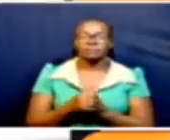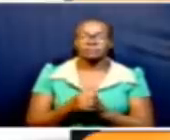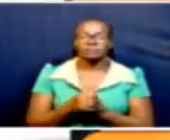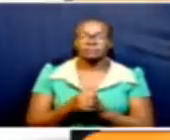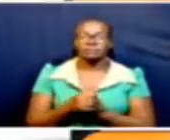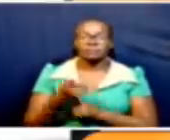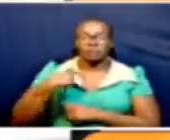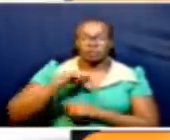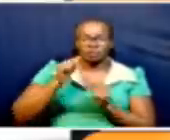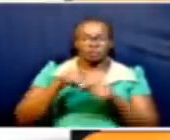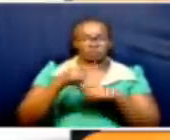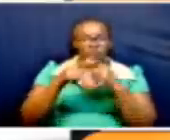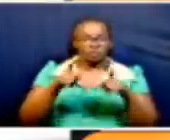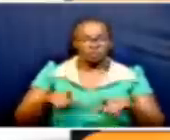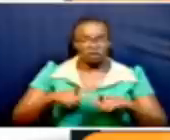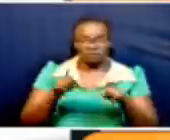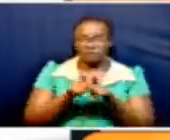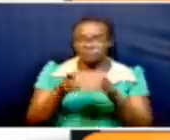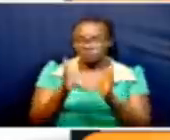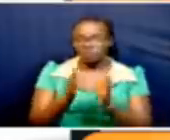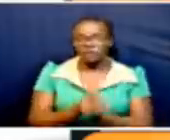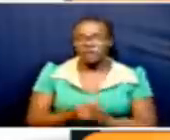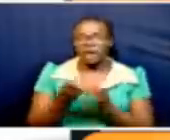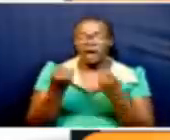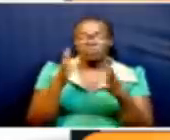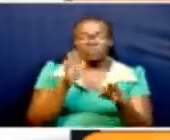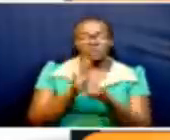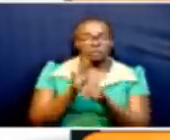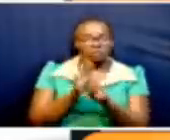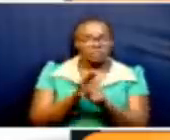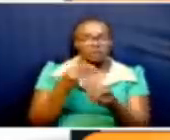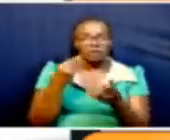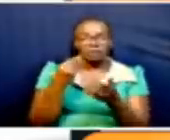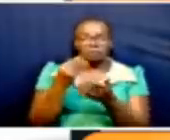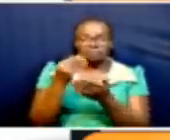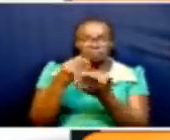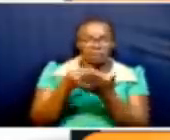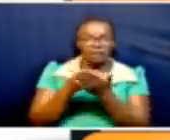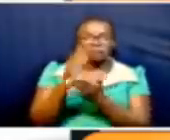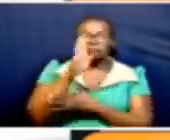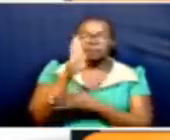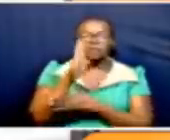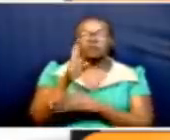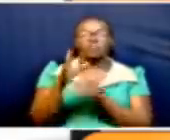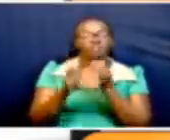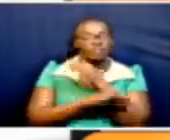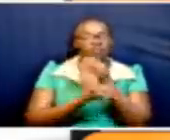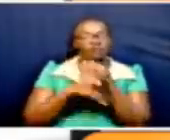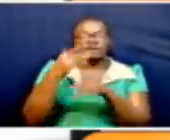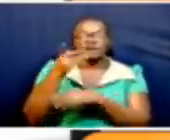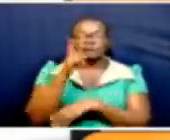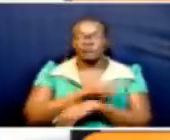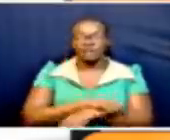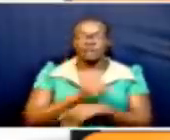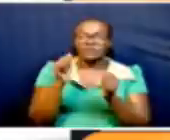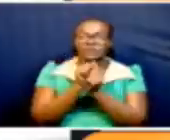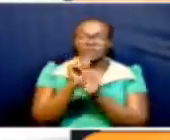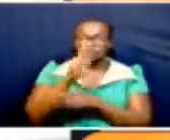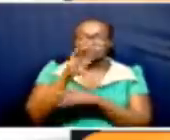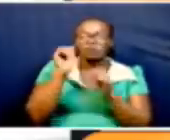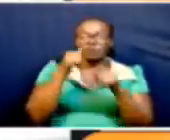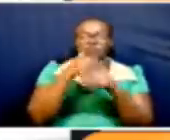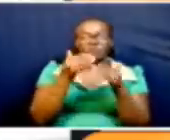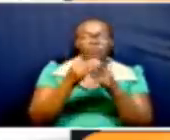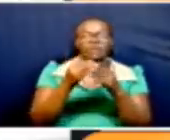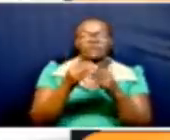Are we going to live like this? Mm. How many billions are being stolen every day? 10 billion can build for us two referral hospital. Yep. In